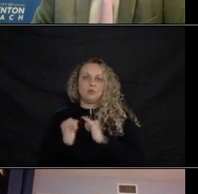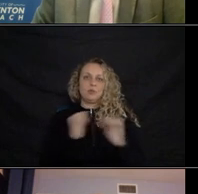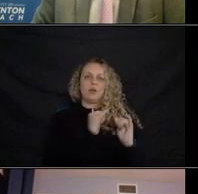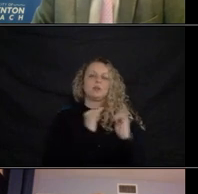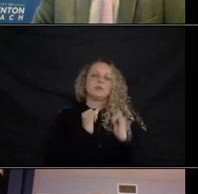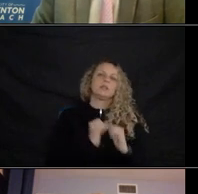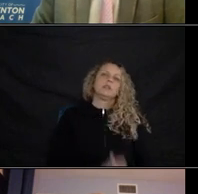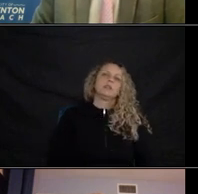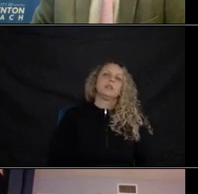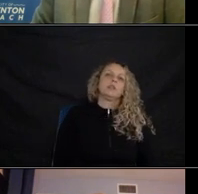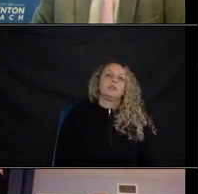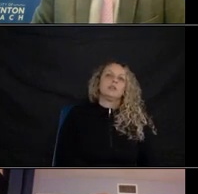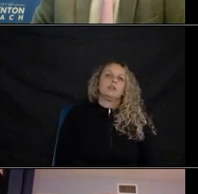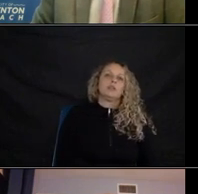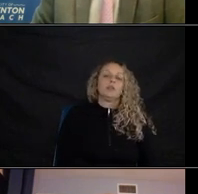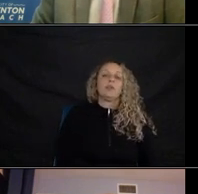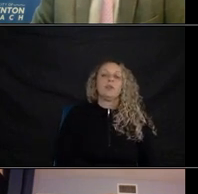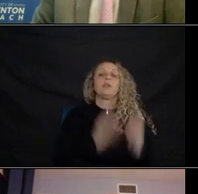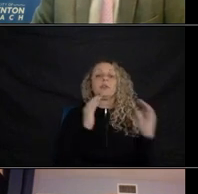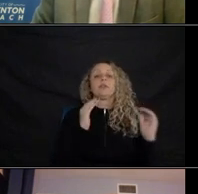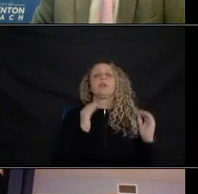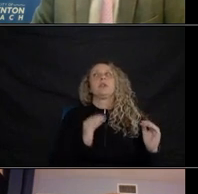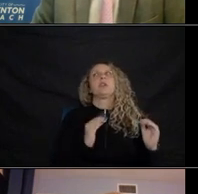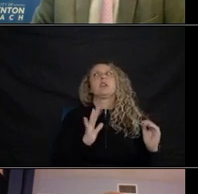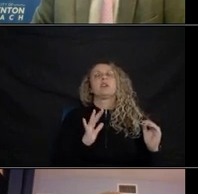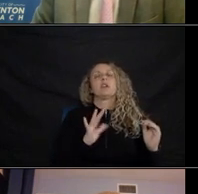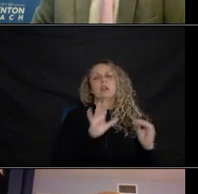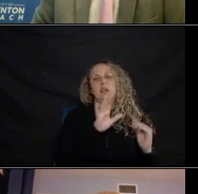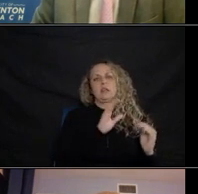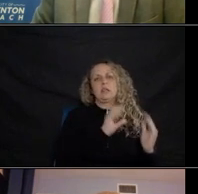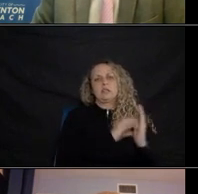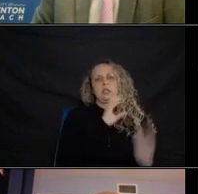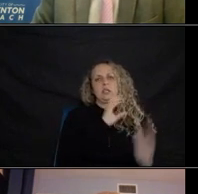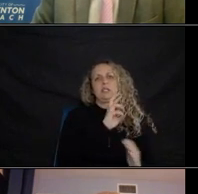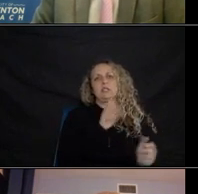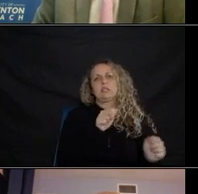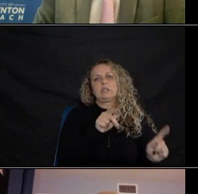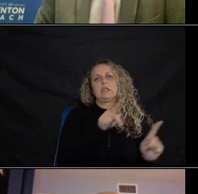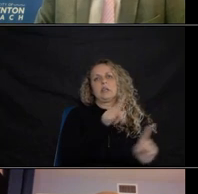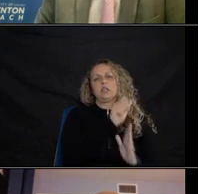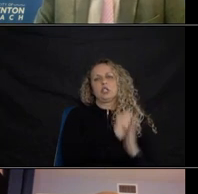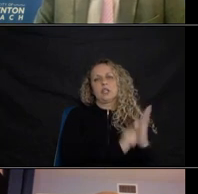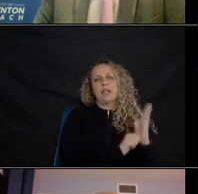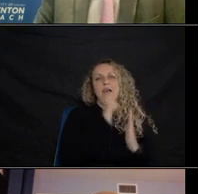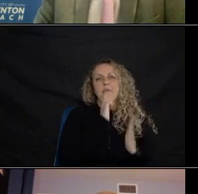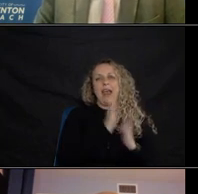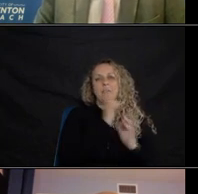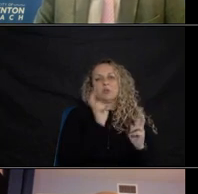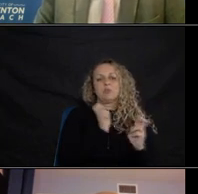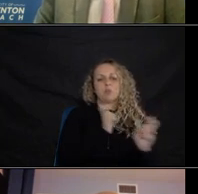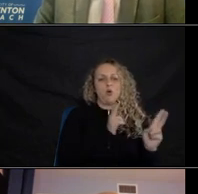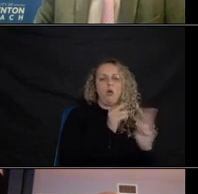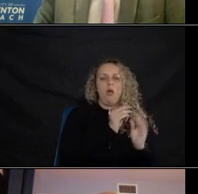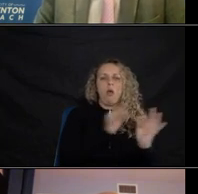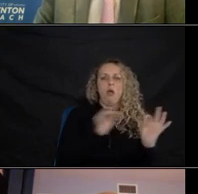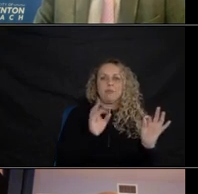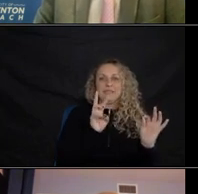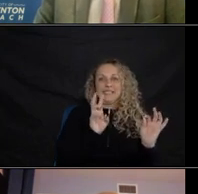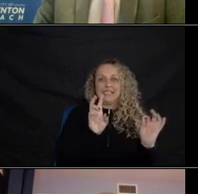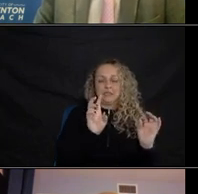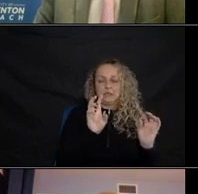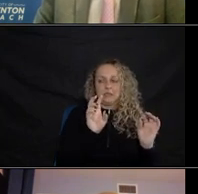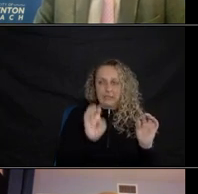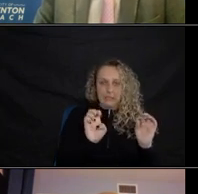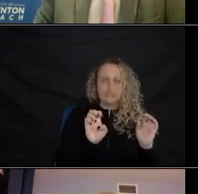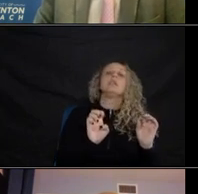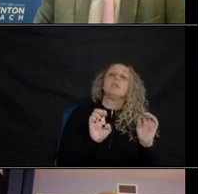unanimously. Moving on to section 6, consent agenda. I've been asked to pull item 6E,